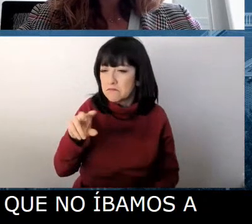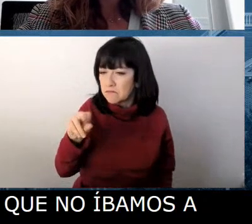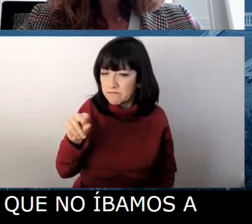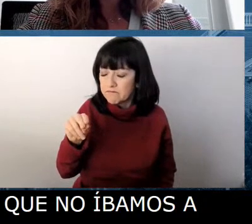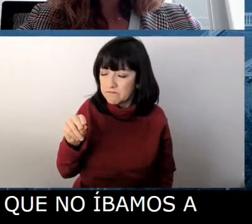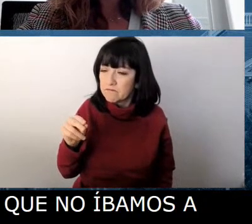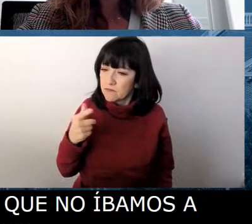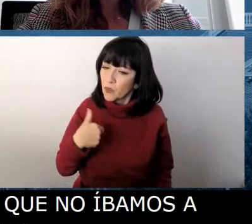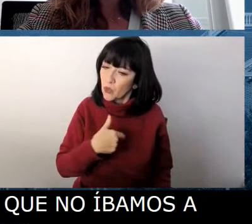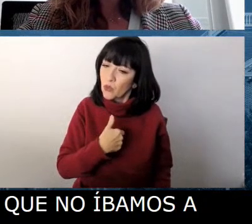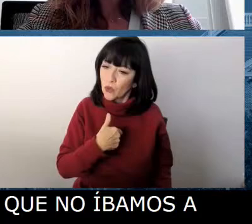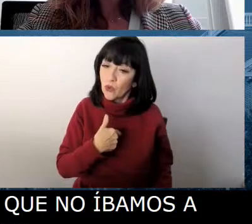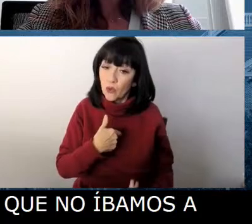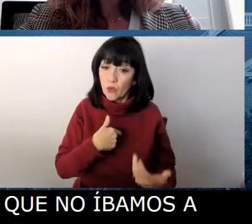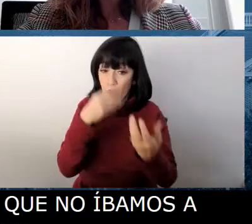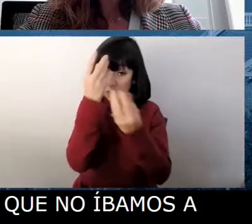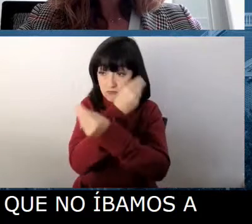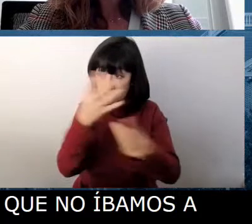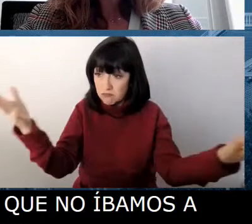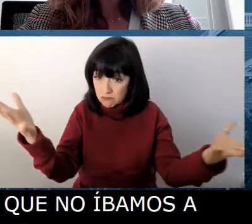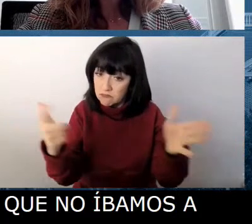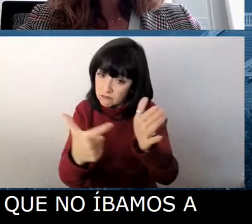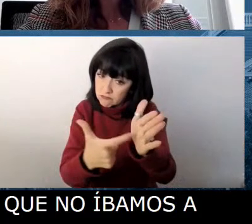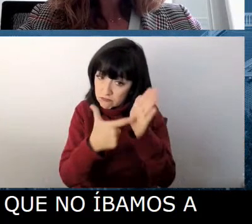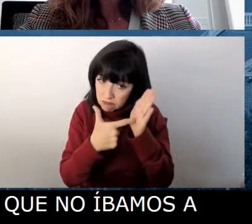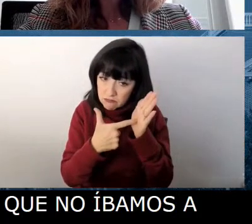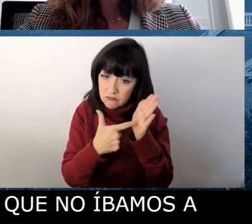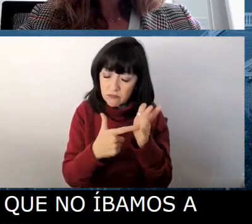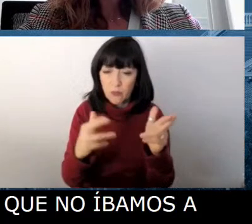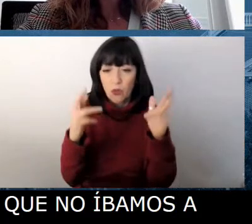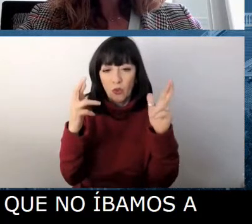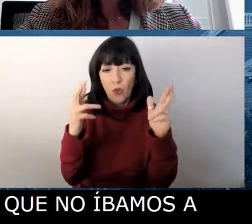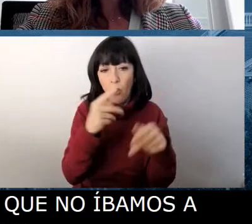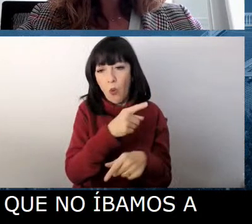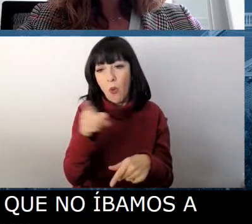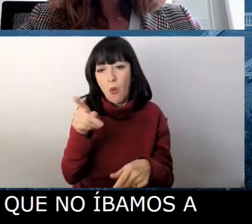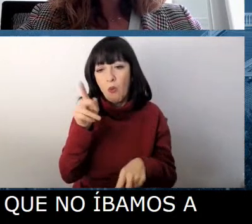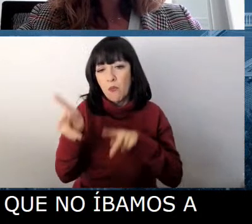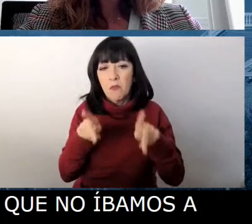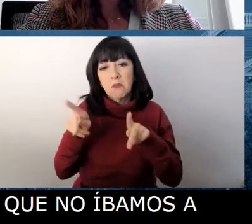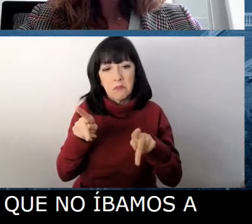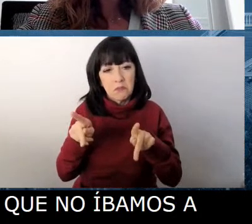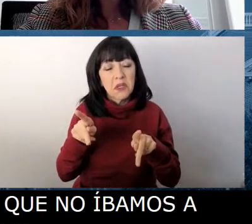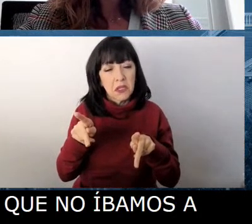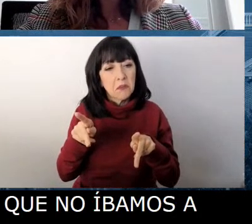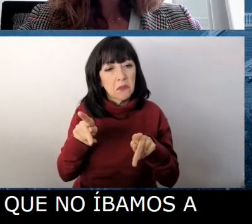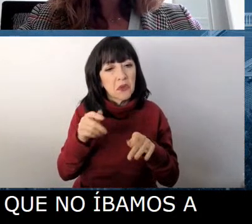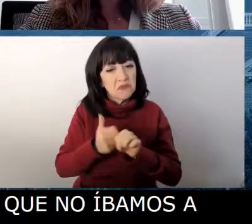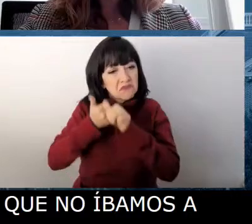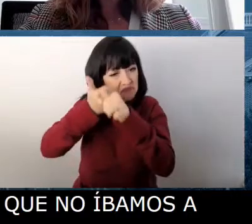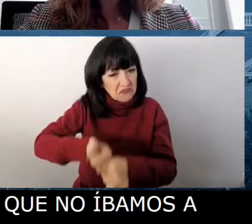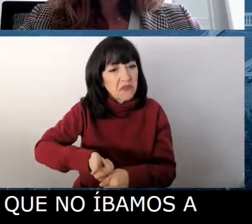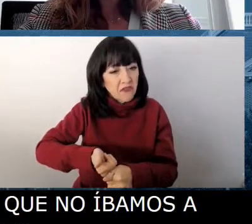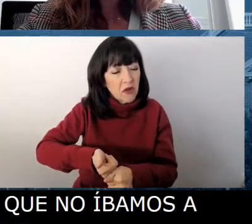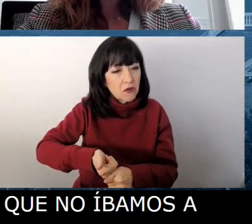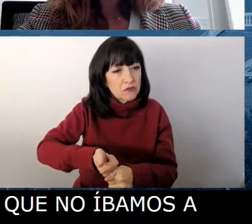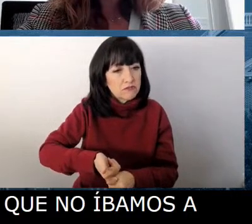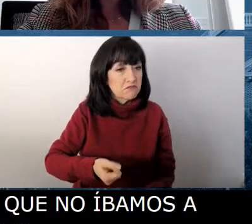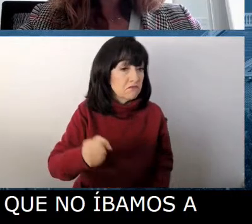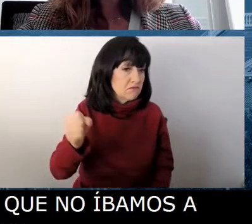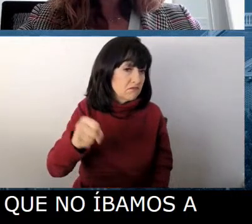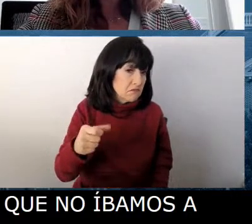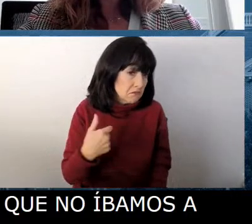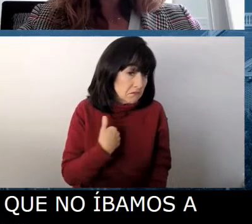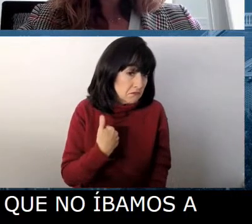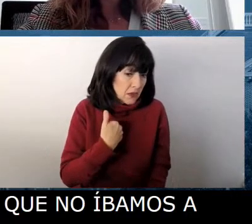hope that they will. And frankly, the compliance that I've observed, obviously anecdotal, has shown a real